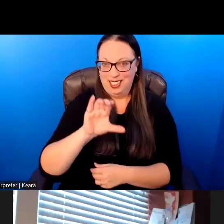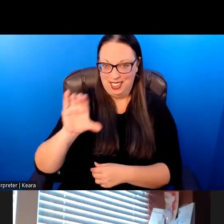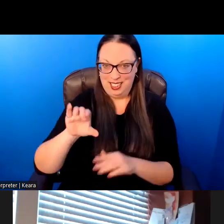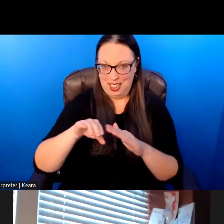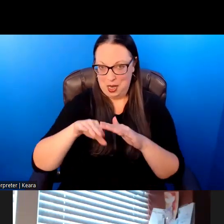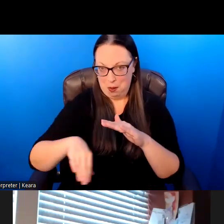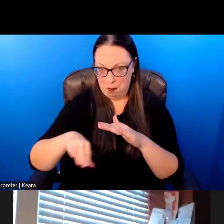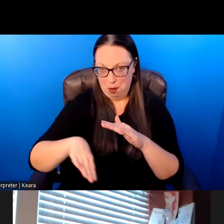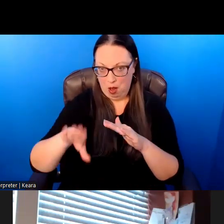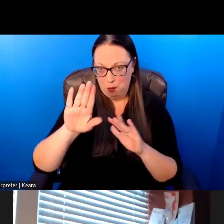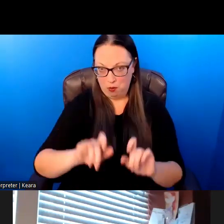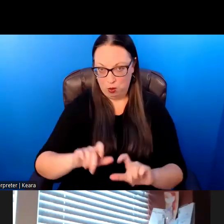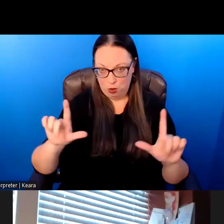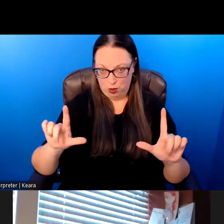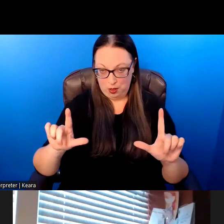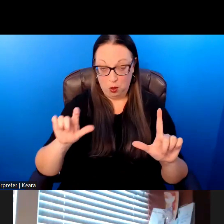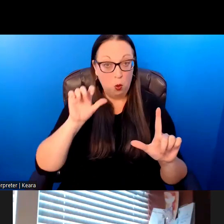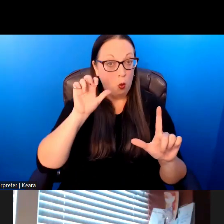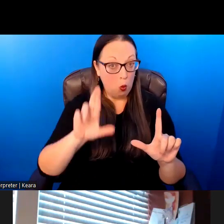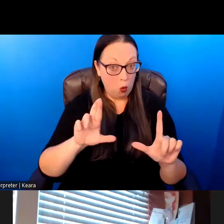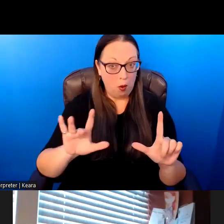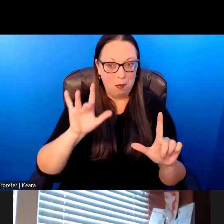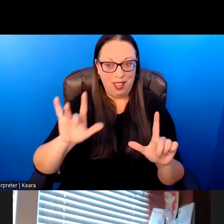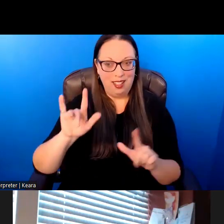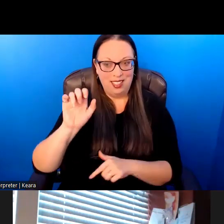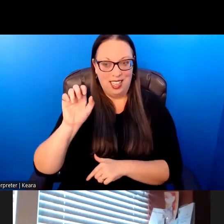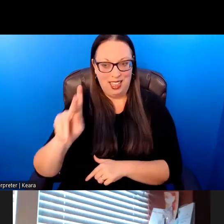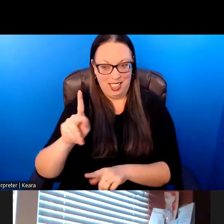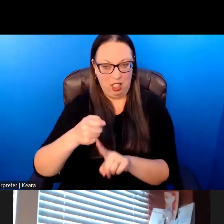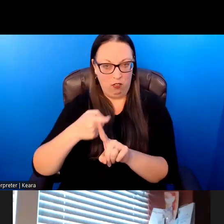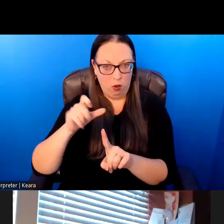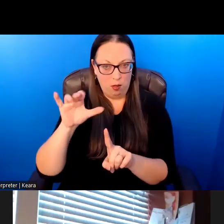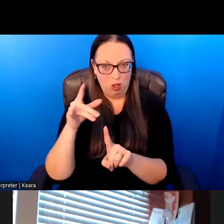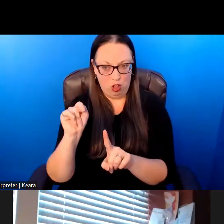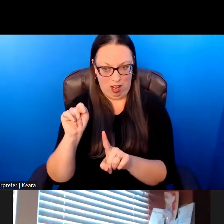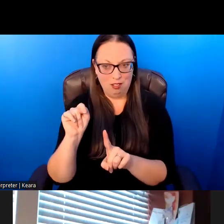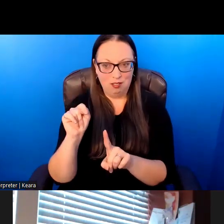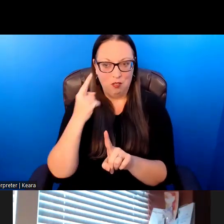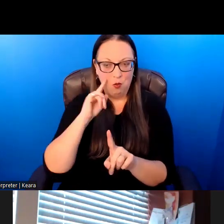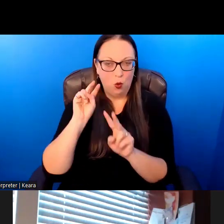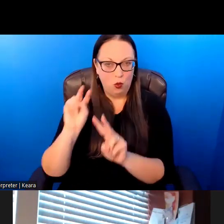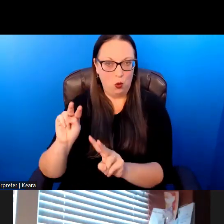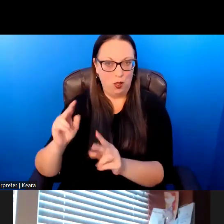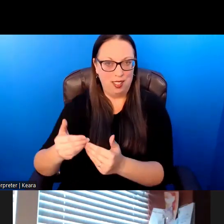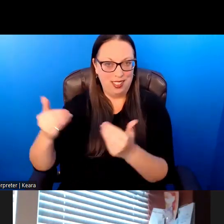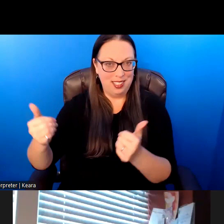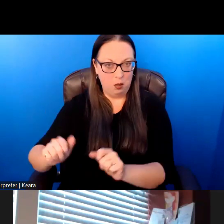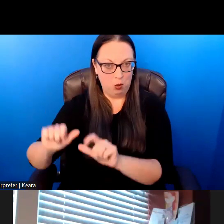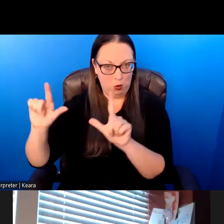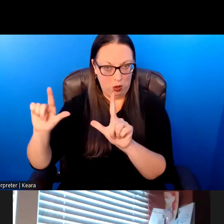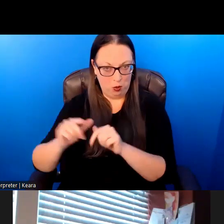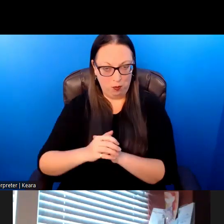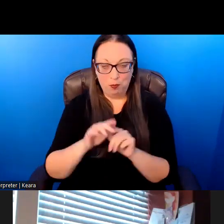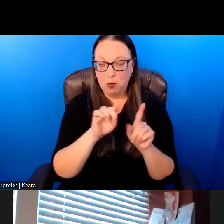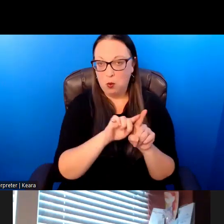the bottom of your screen or by clicking the link in the chat to view in a separate window. We also